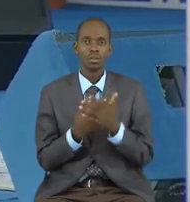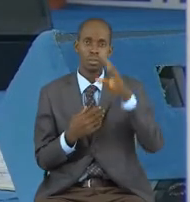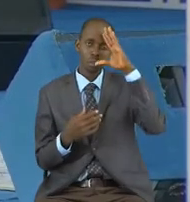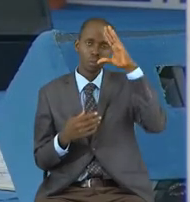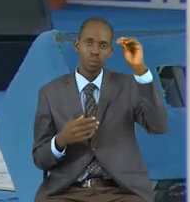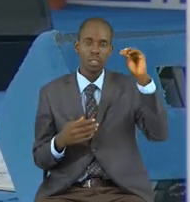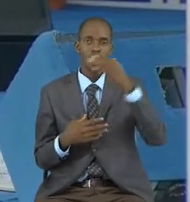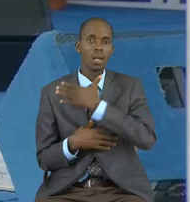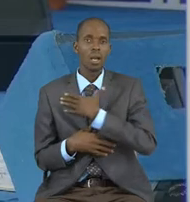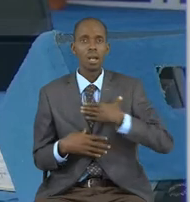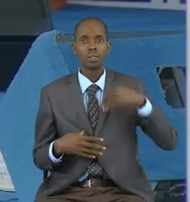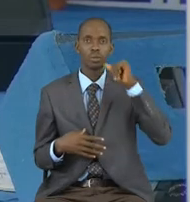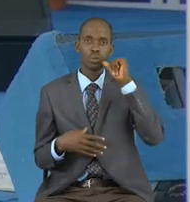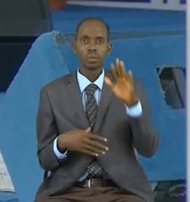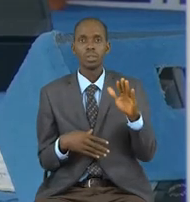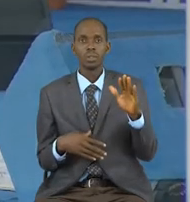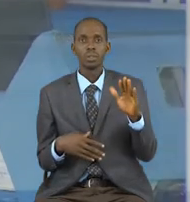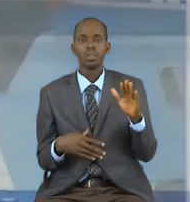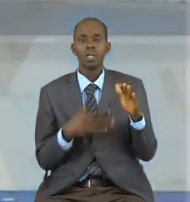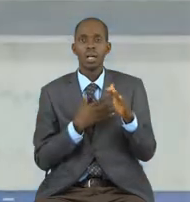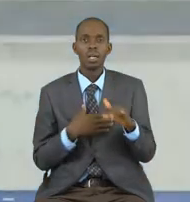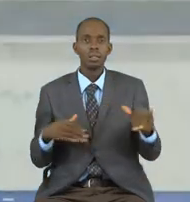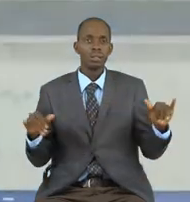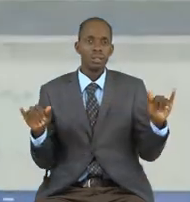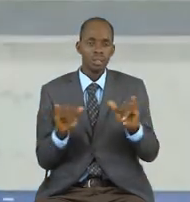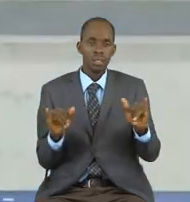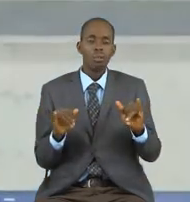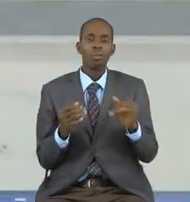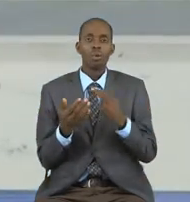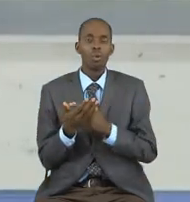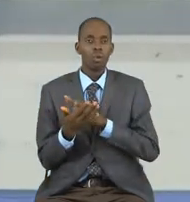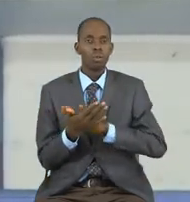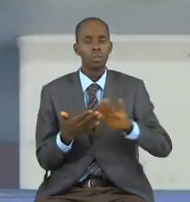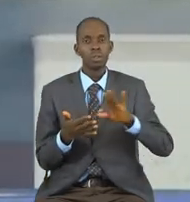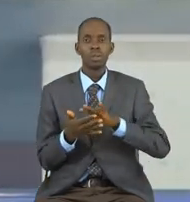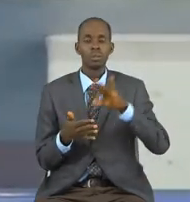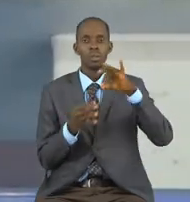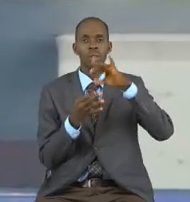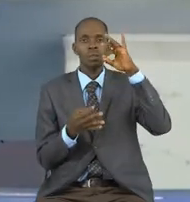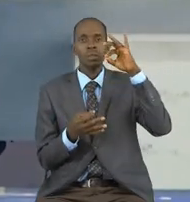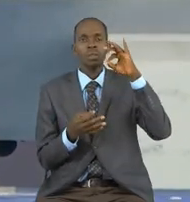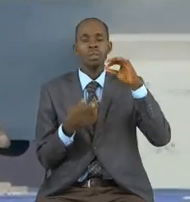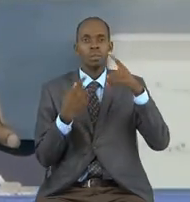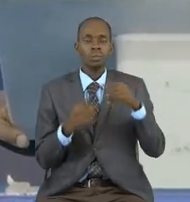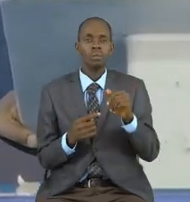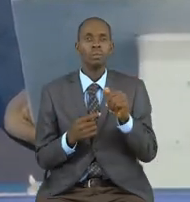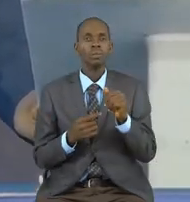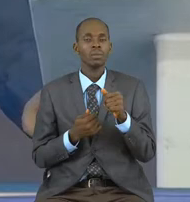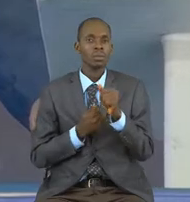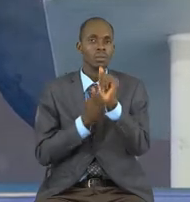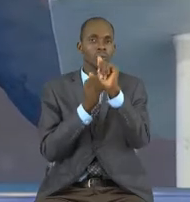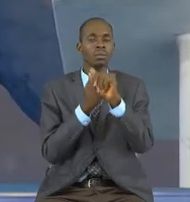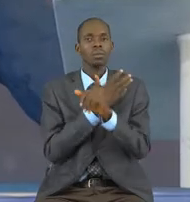women. And it's the same Holy Ghost. The apostles and the rest of the